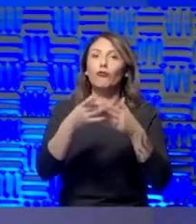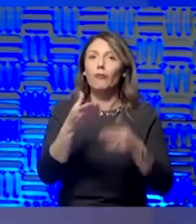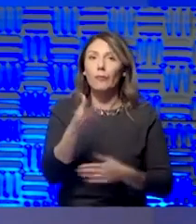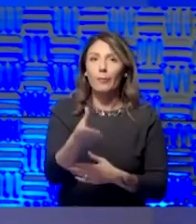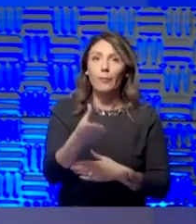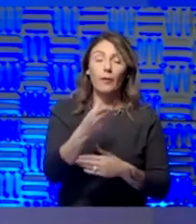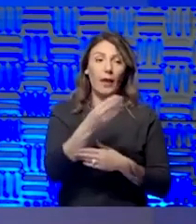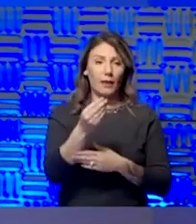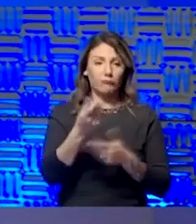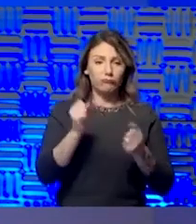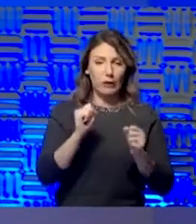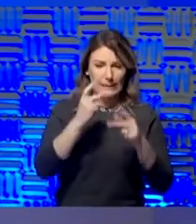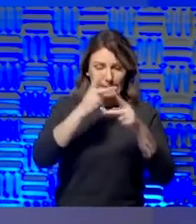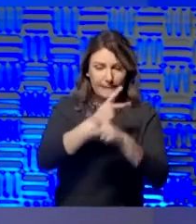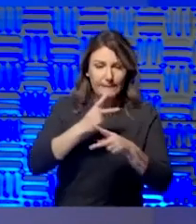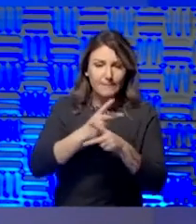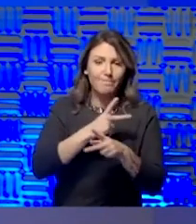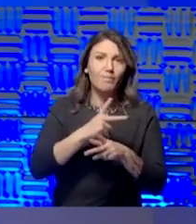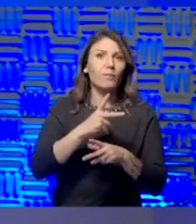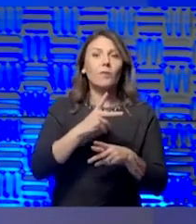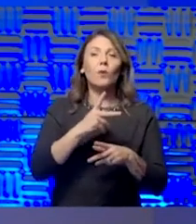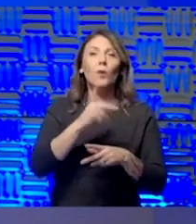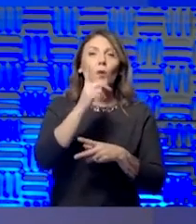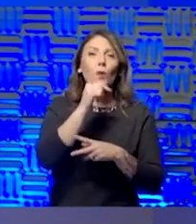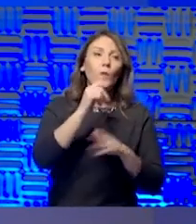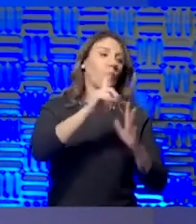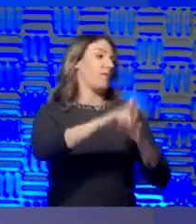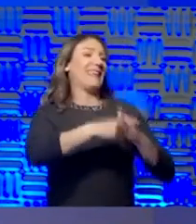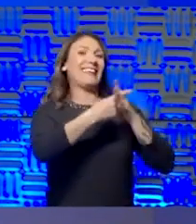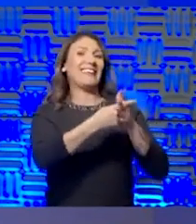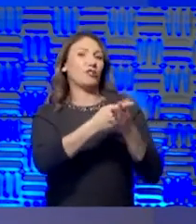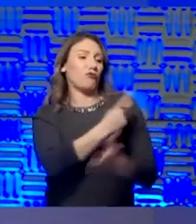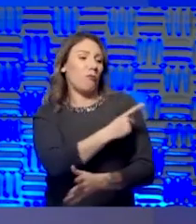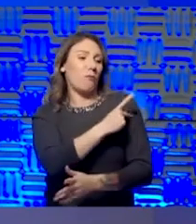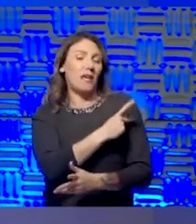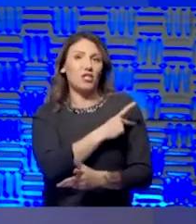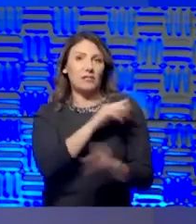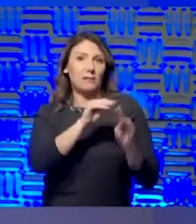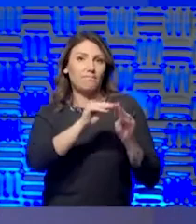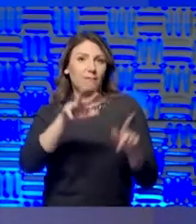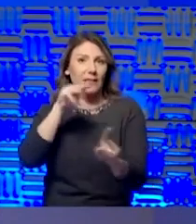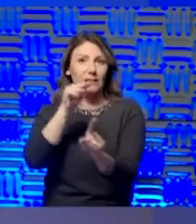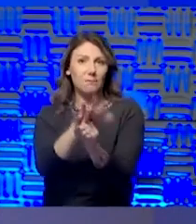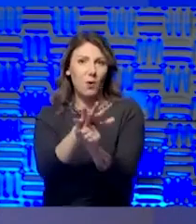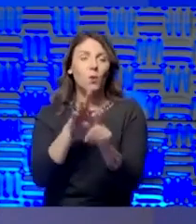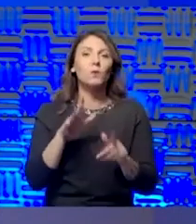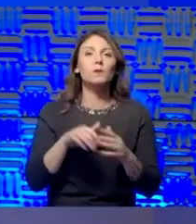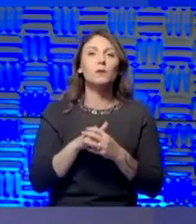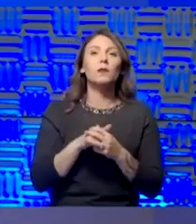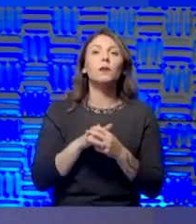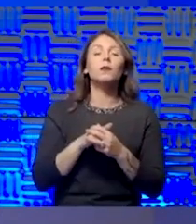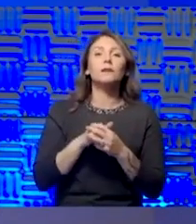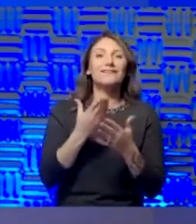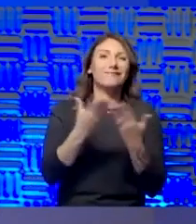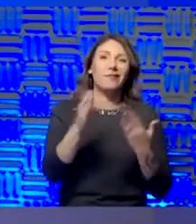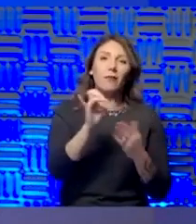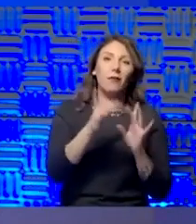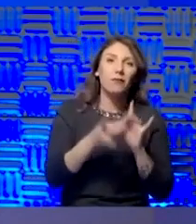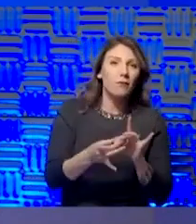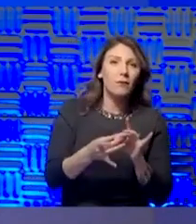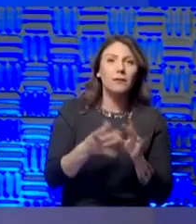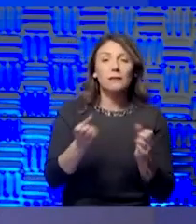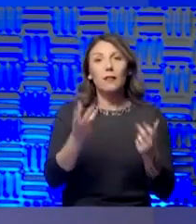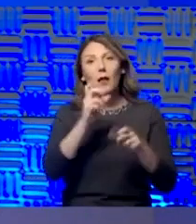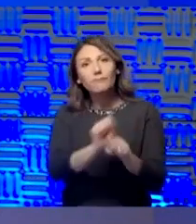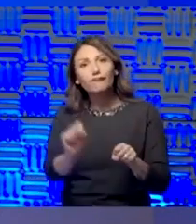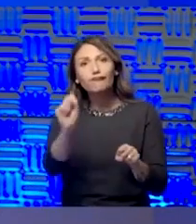trying to get a handle on who the initial patient was around. And it's things of that nature. And it's a lot of footwork.